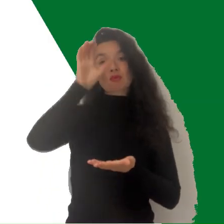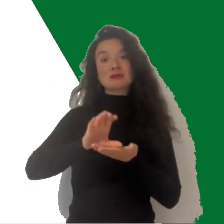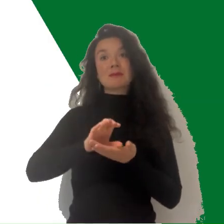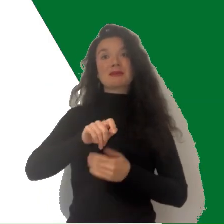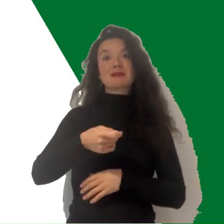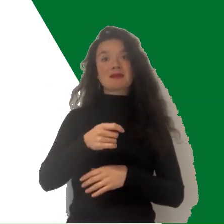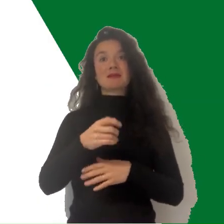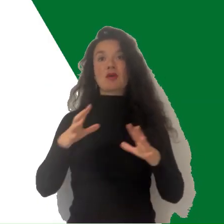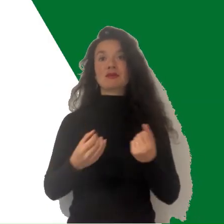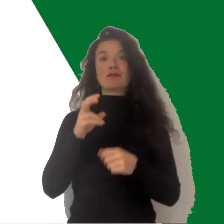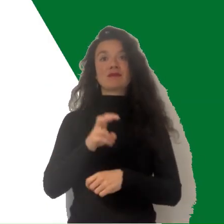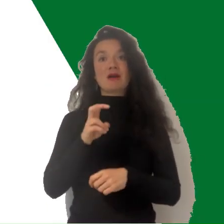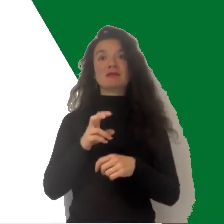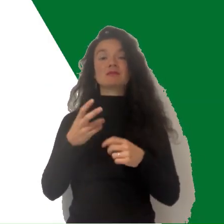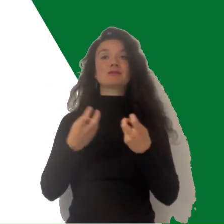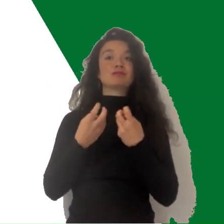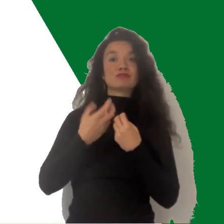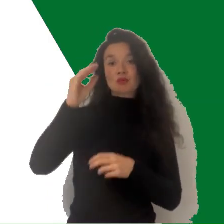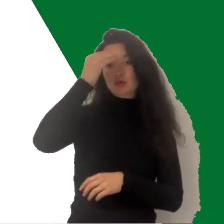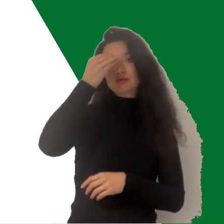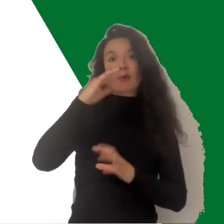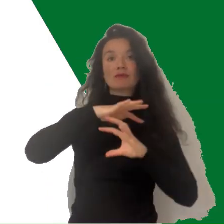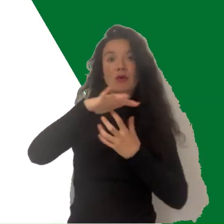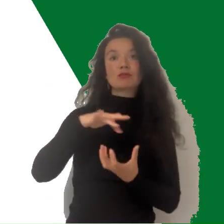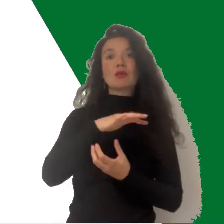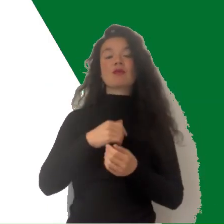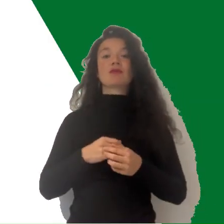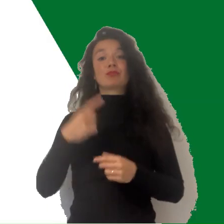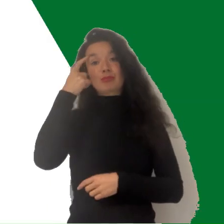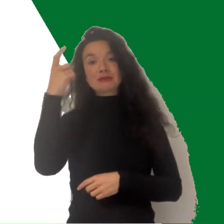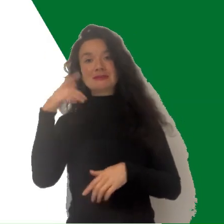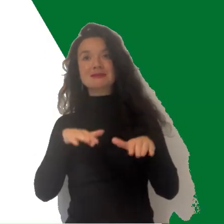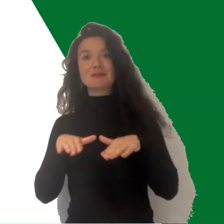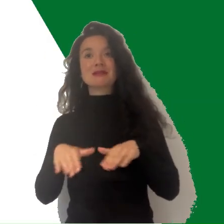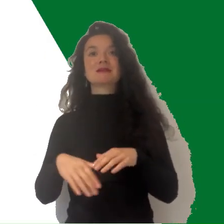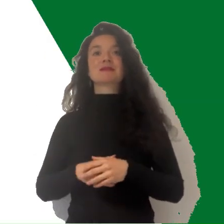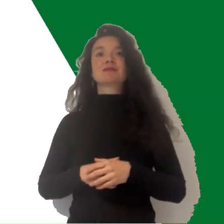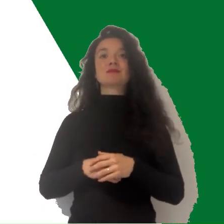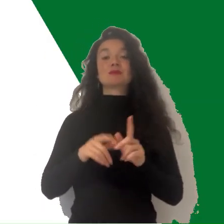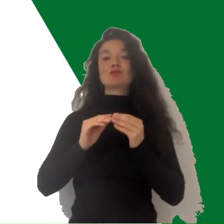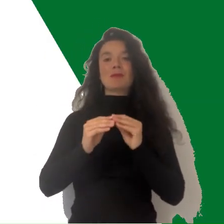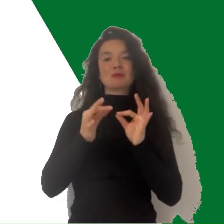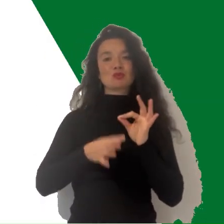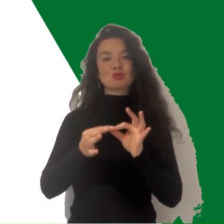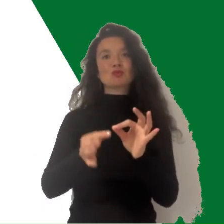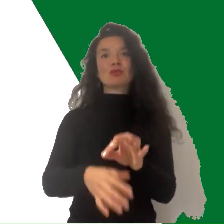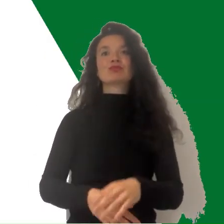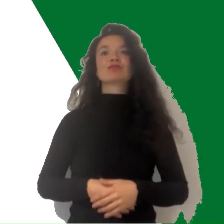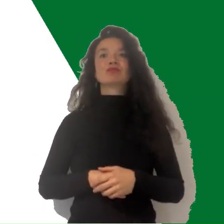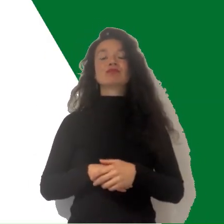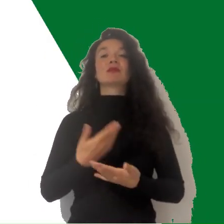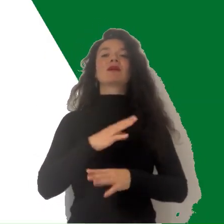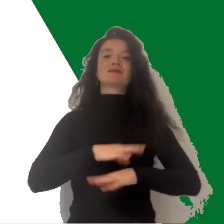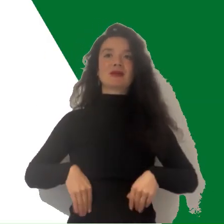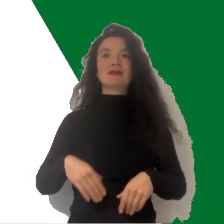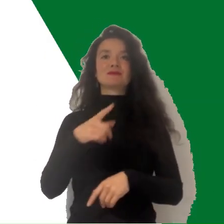education, and work, the difference between green jobs and greening professions, key concepts of green skills, such